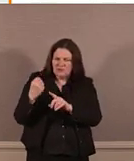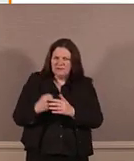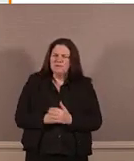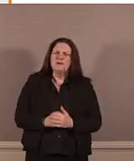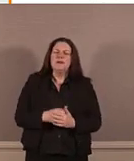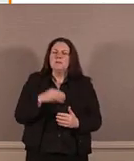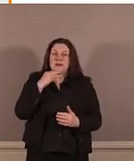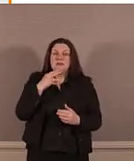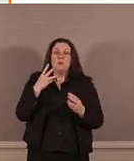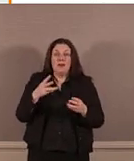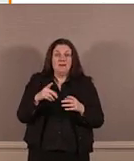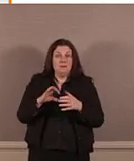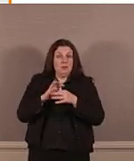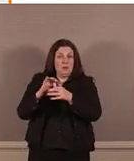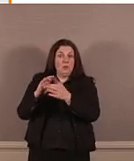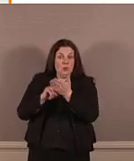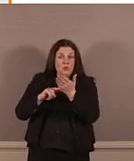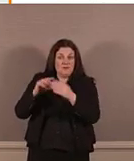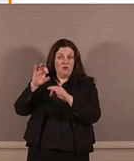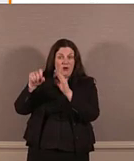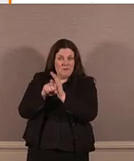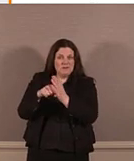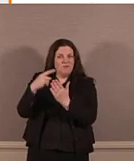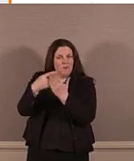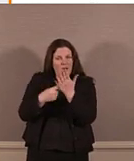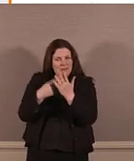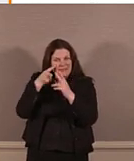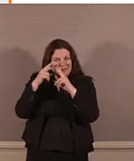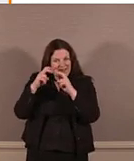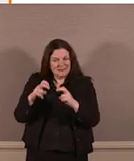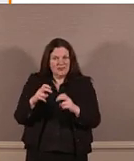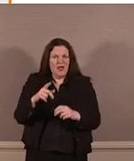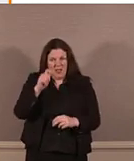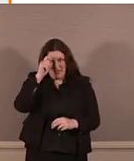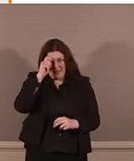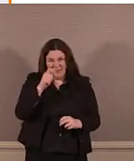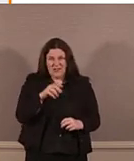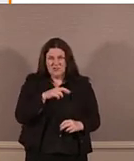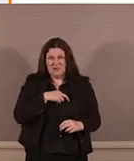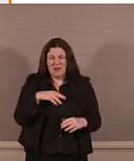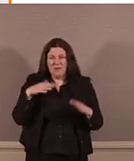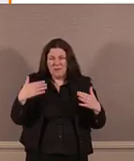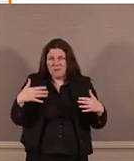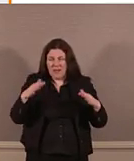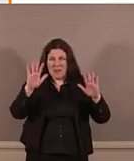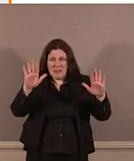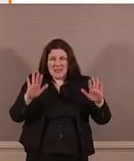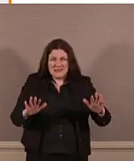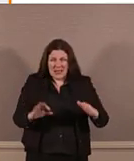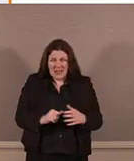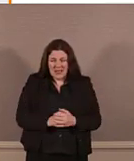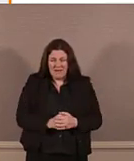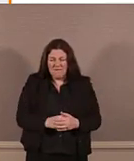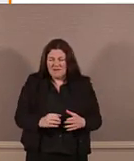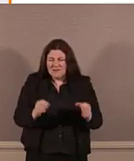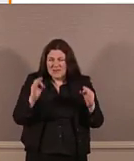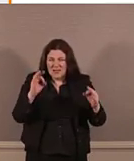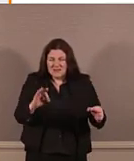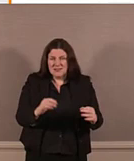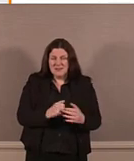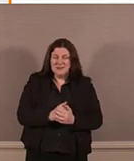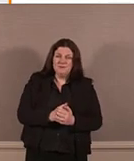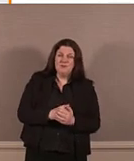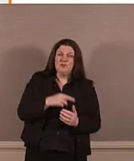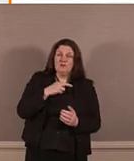complementing existing tools for policy analysis. And I think that's absolutely amazing. I think that's absolutely fantastic that I